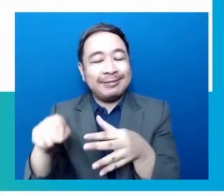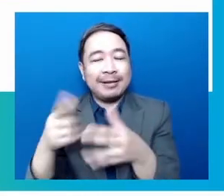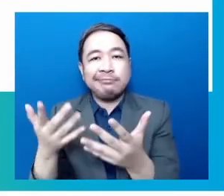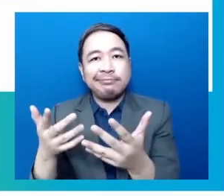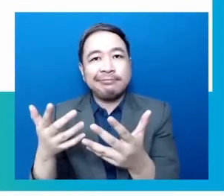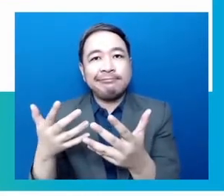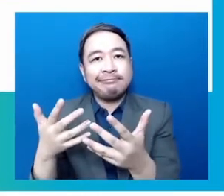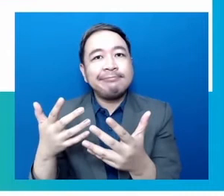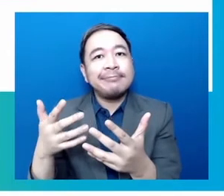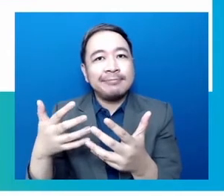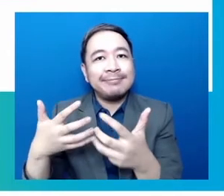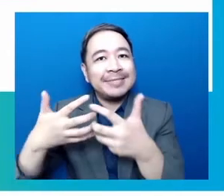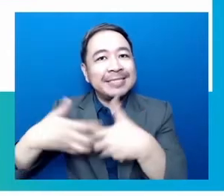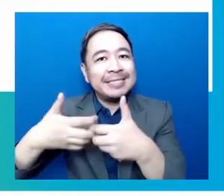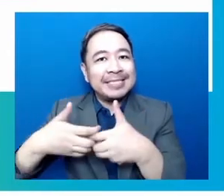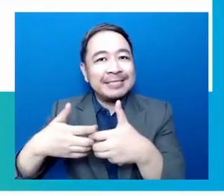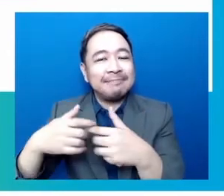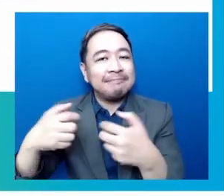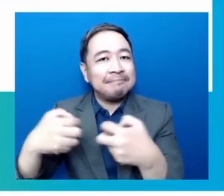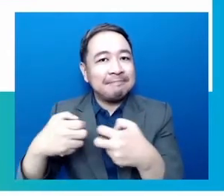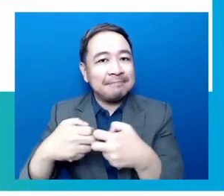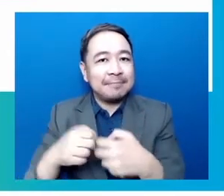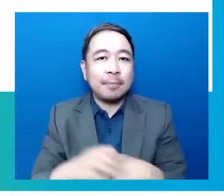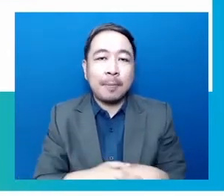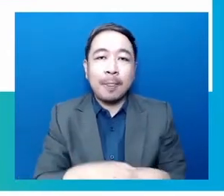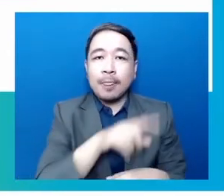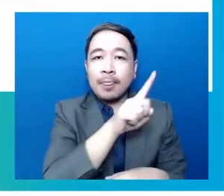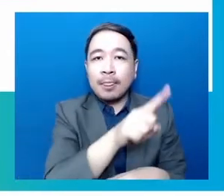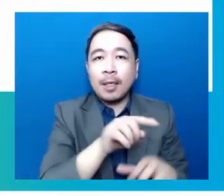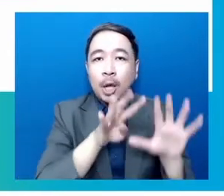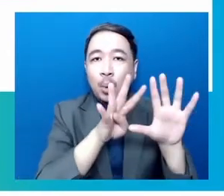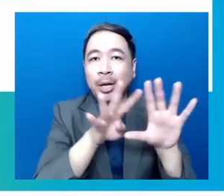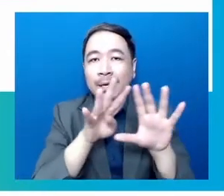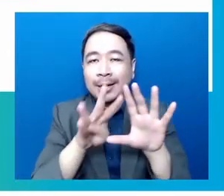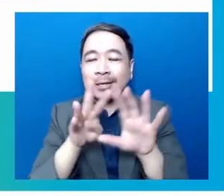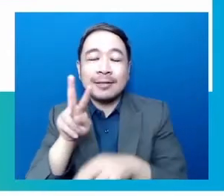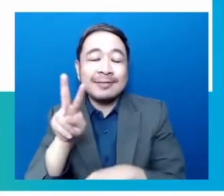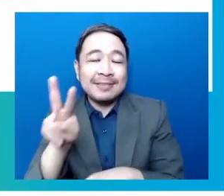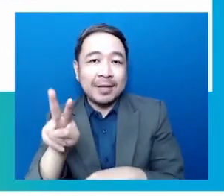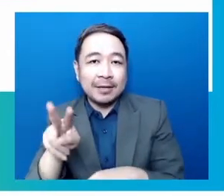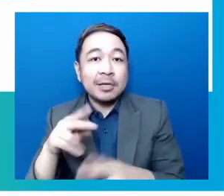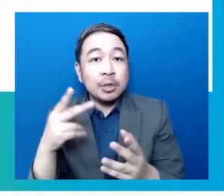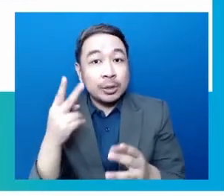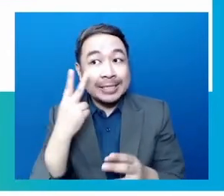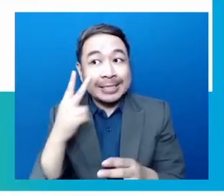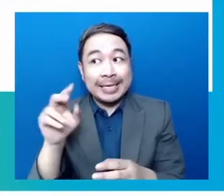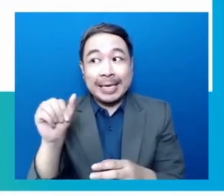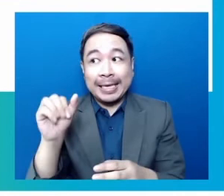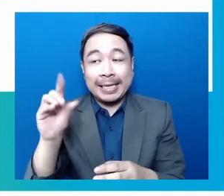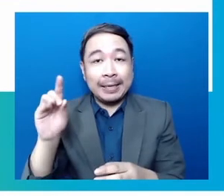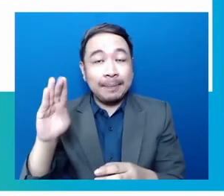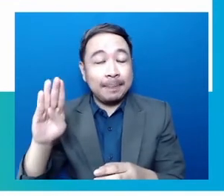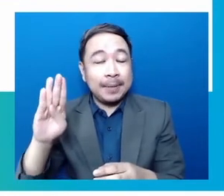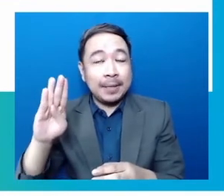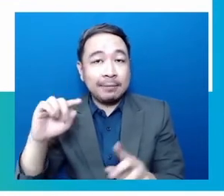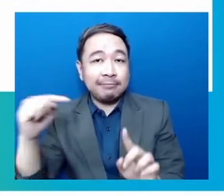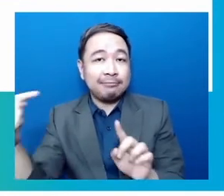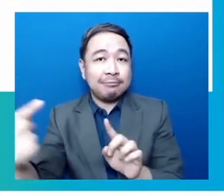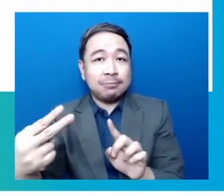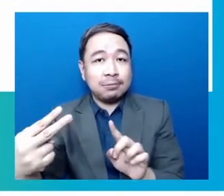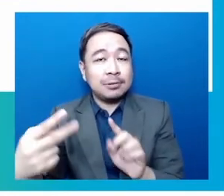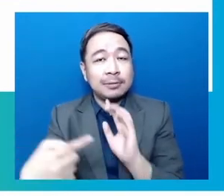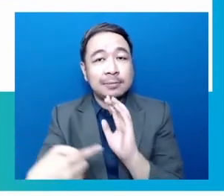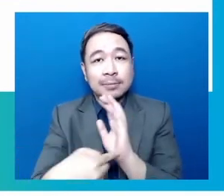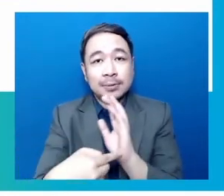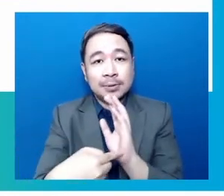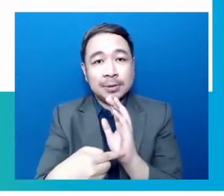1997 by a technical assistance fund from ADB, And it also gave